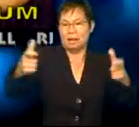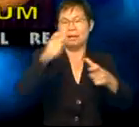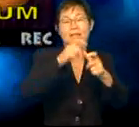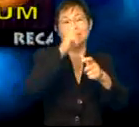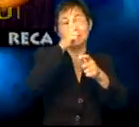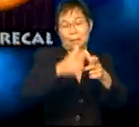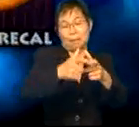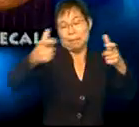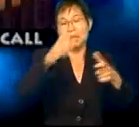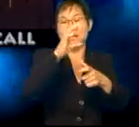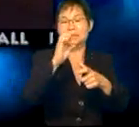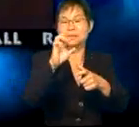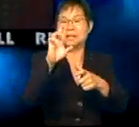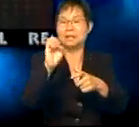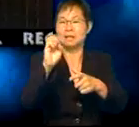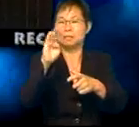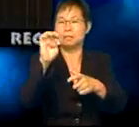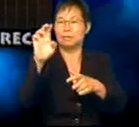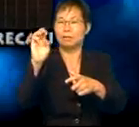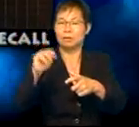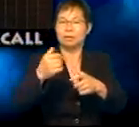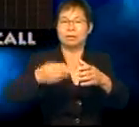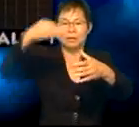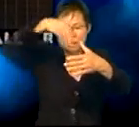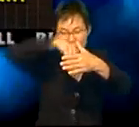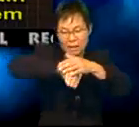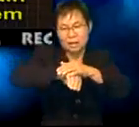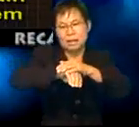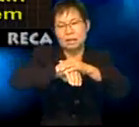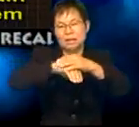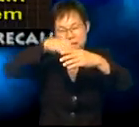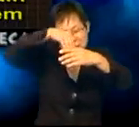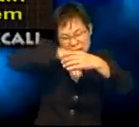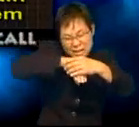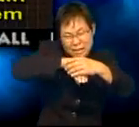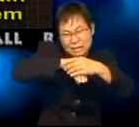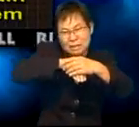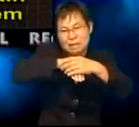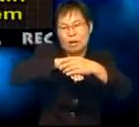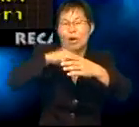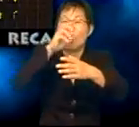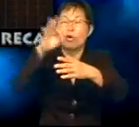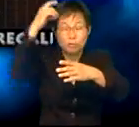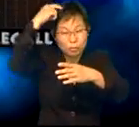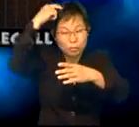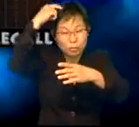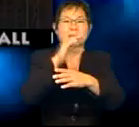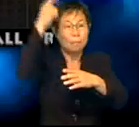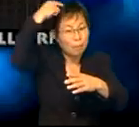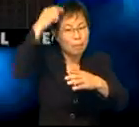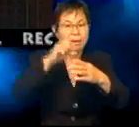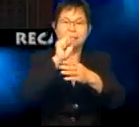called the cerebellum. The innermost part of the brain is called the brainstem.